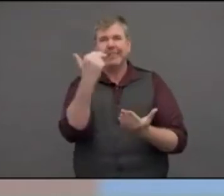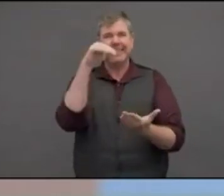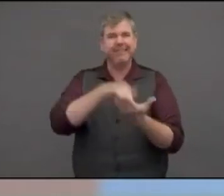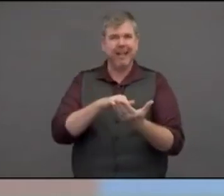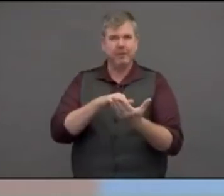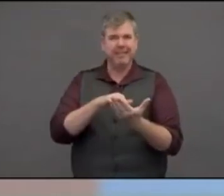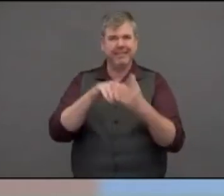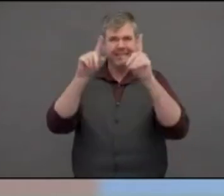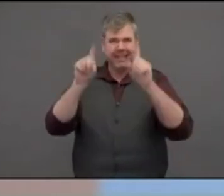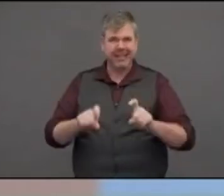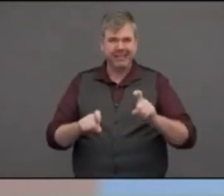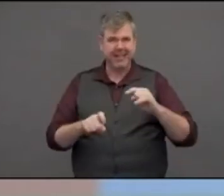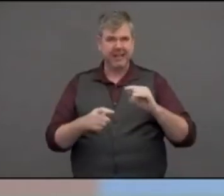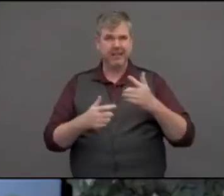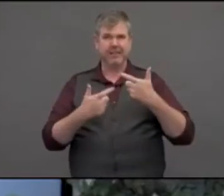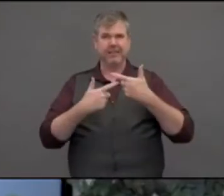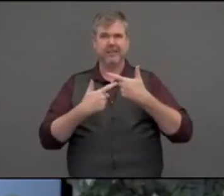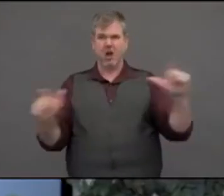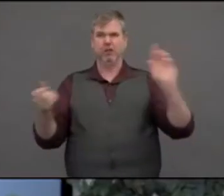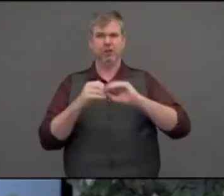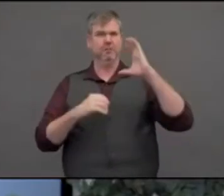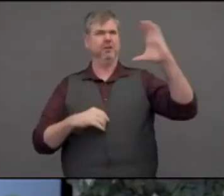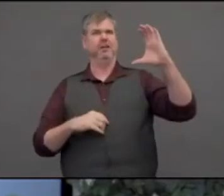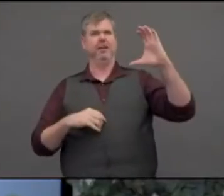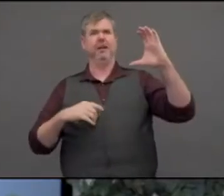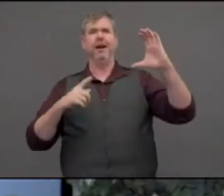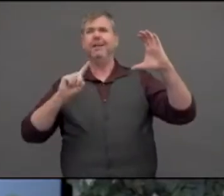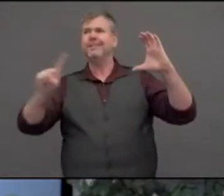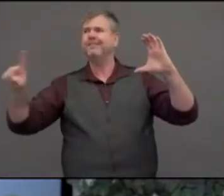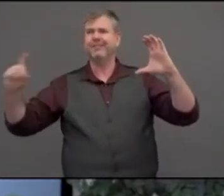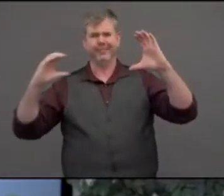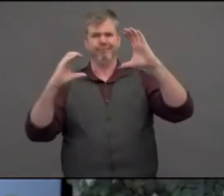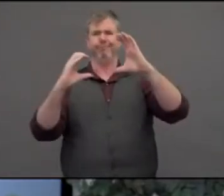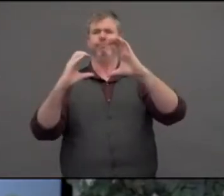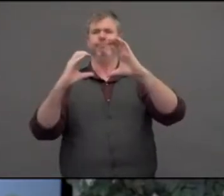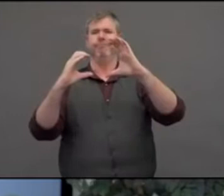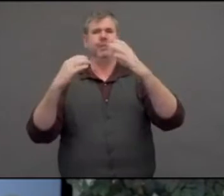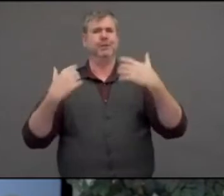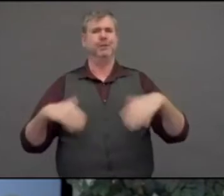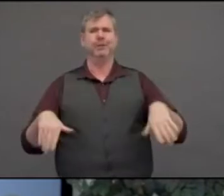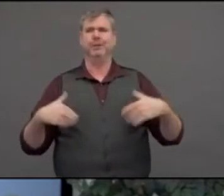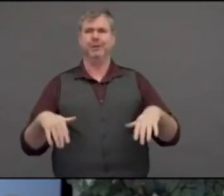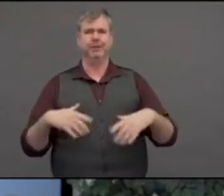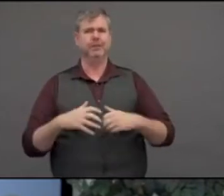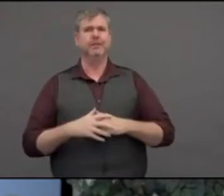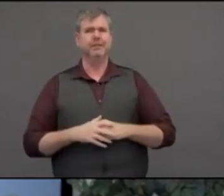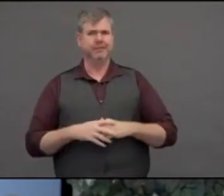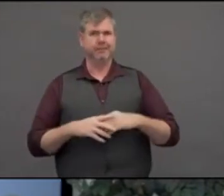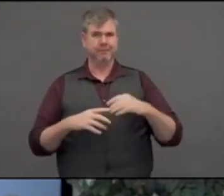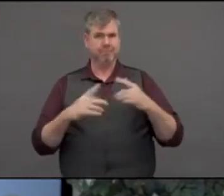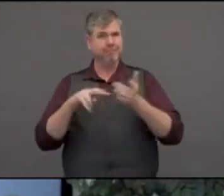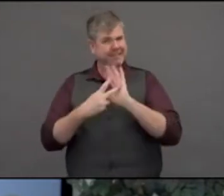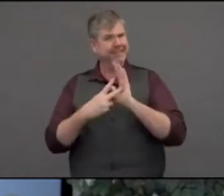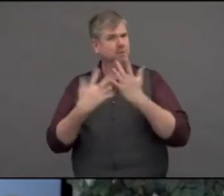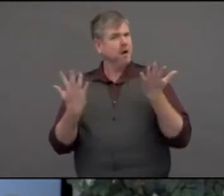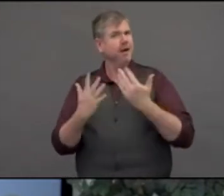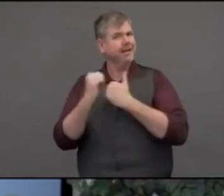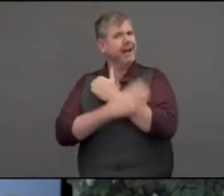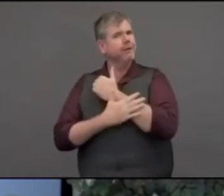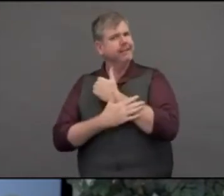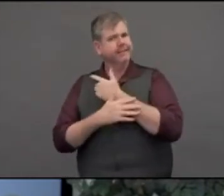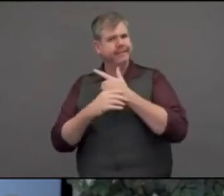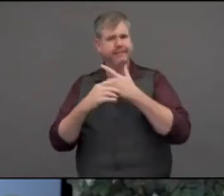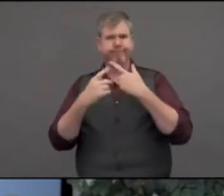doesn't have the same challenges. That's exactly right, and we actually have, we have all this information on one of the dashboards on our